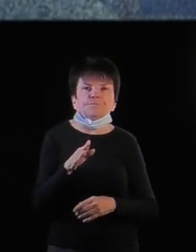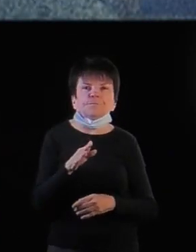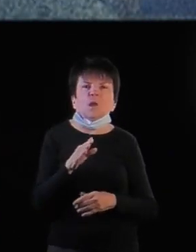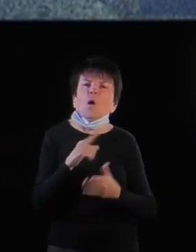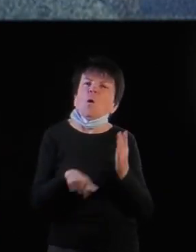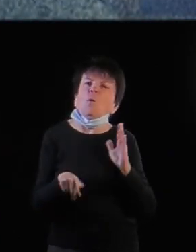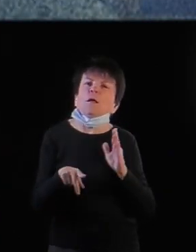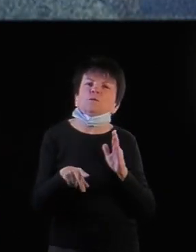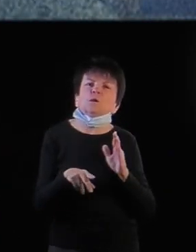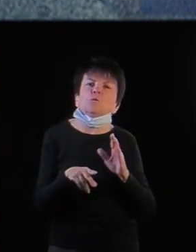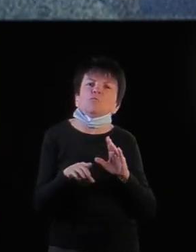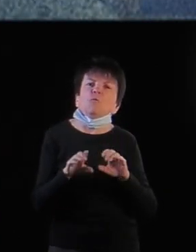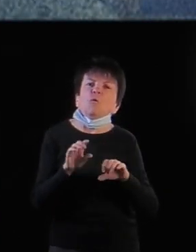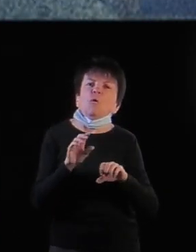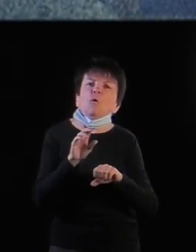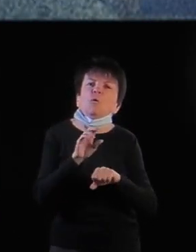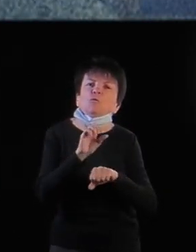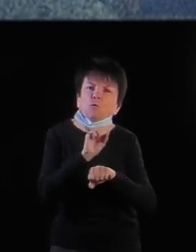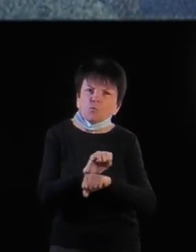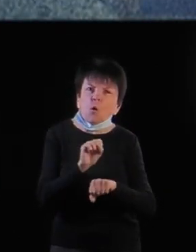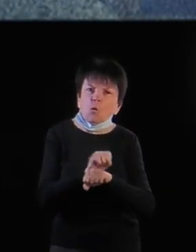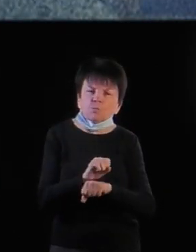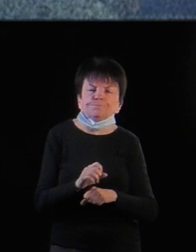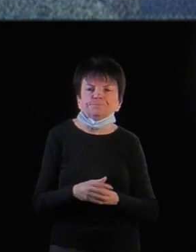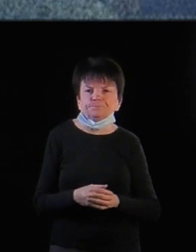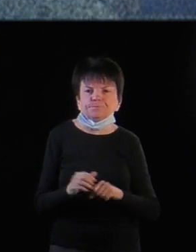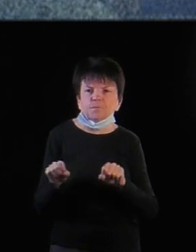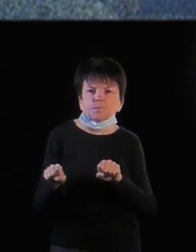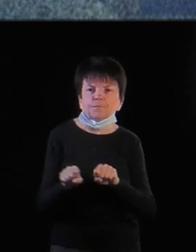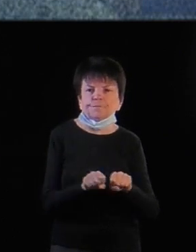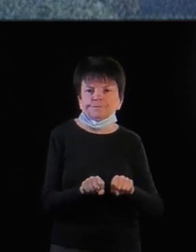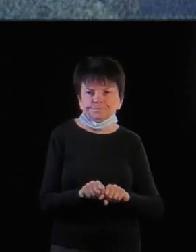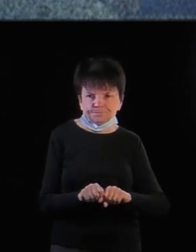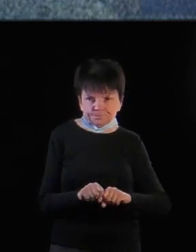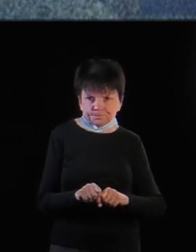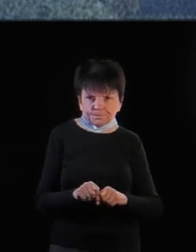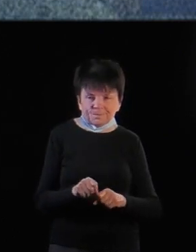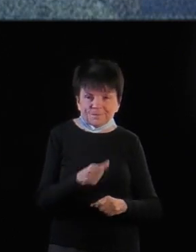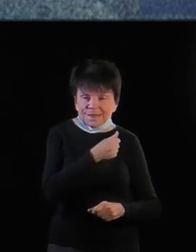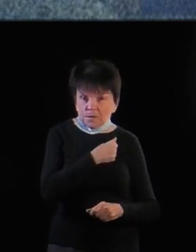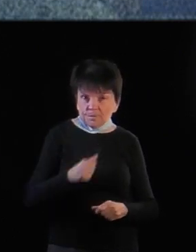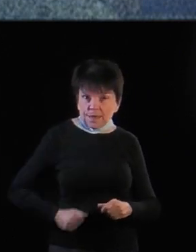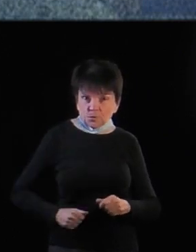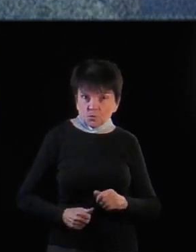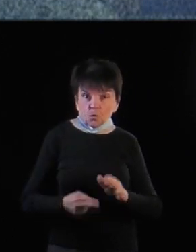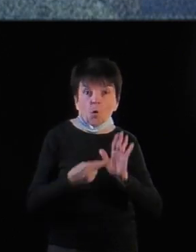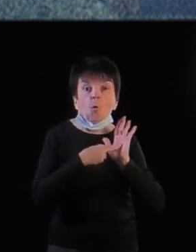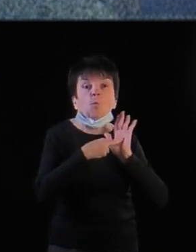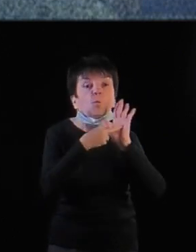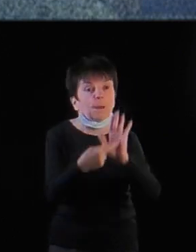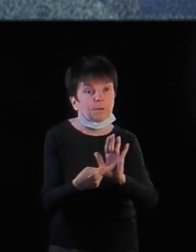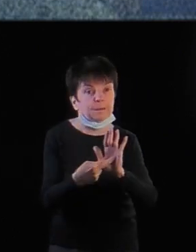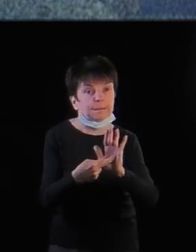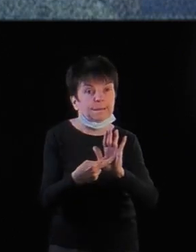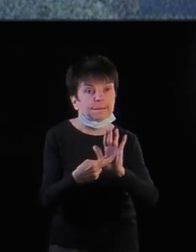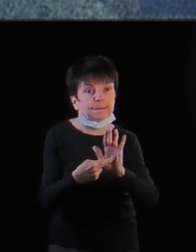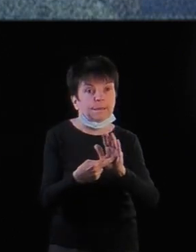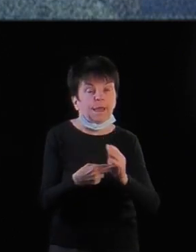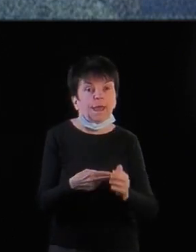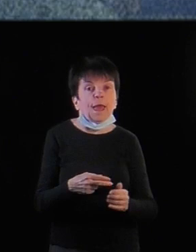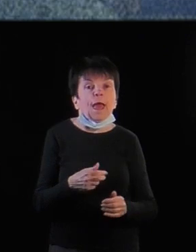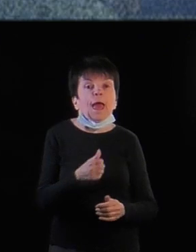The role of an ambassador. Well, number one, the ambassador represents. An